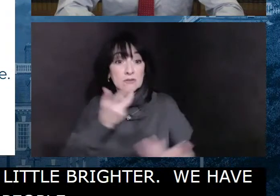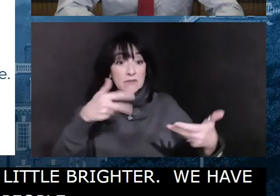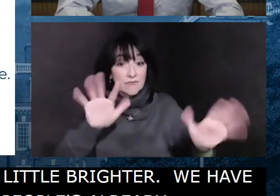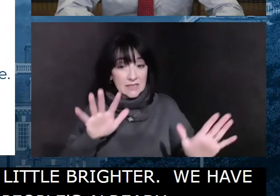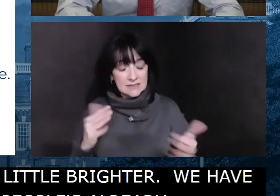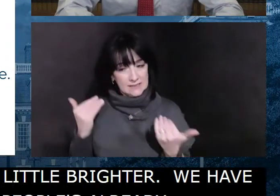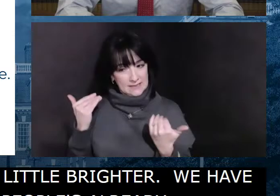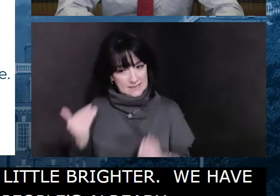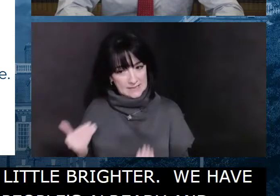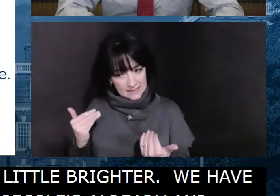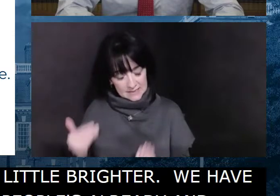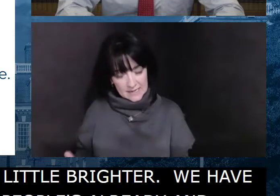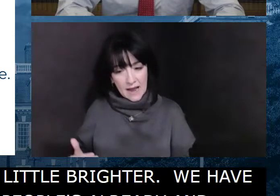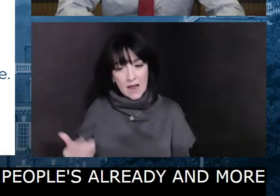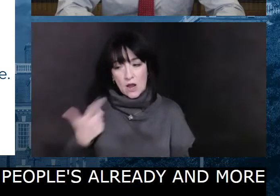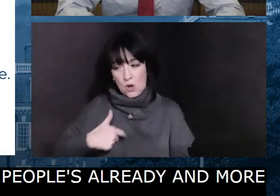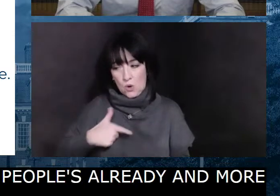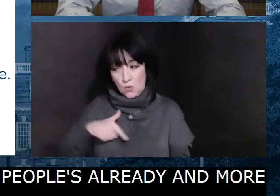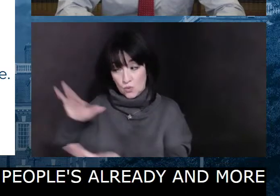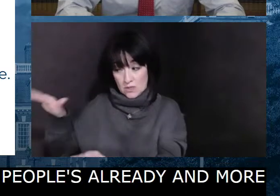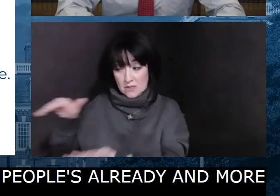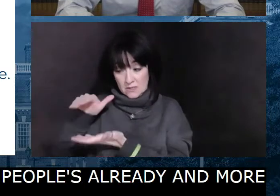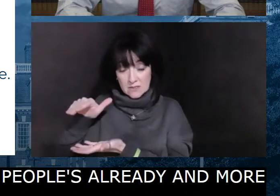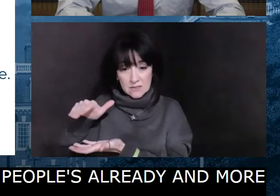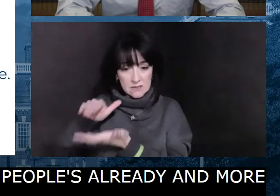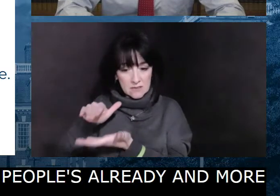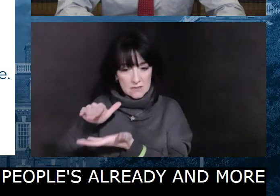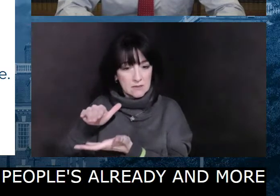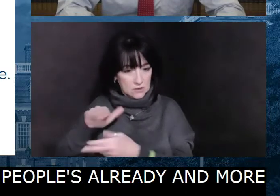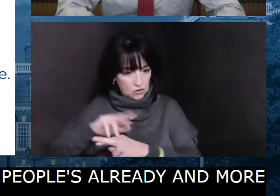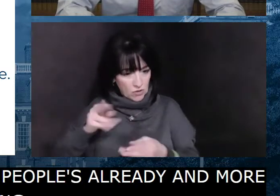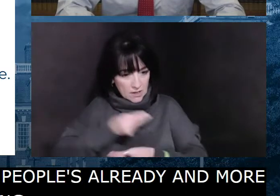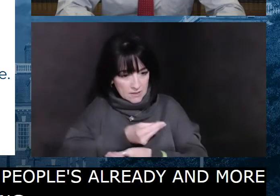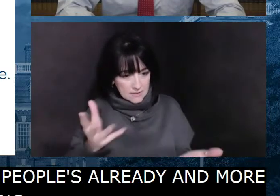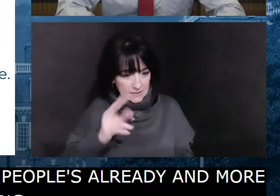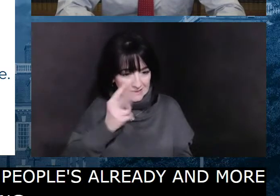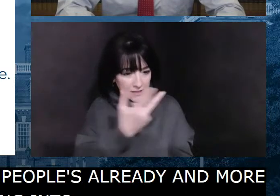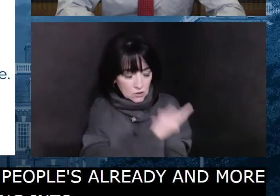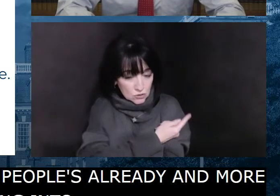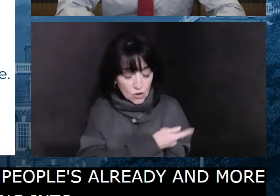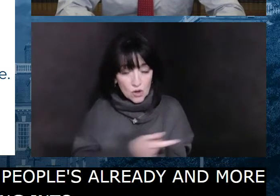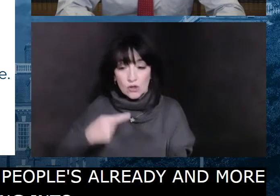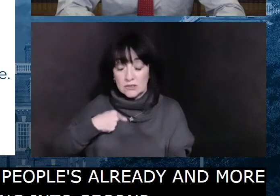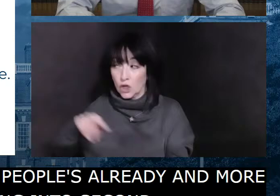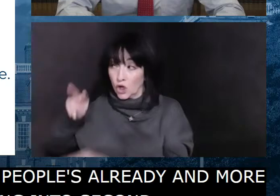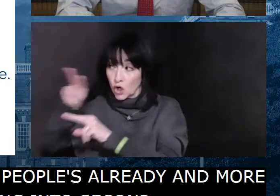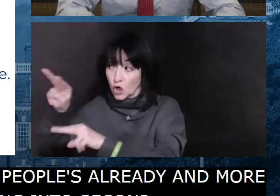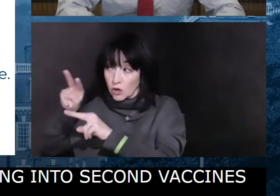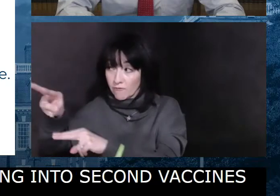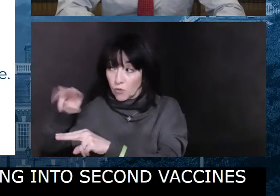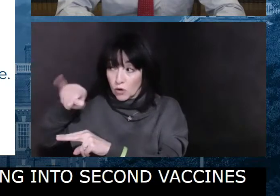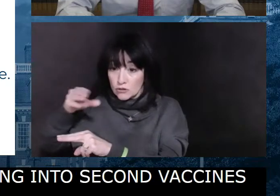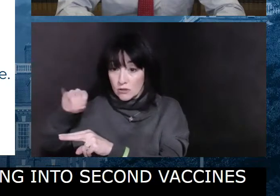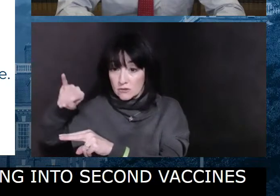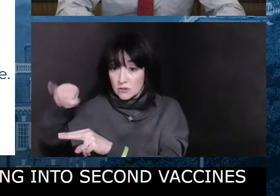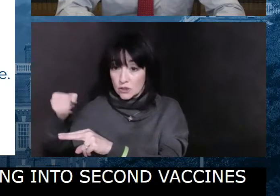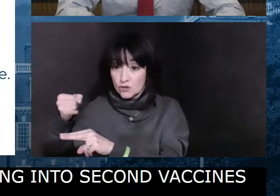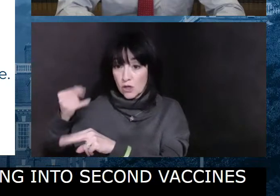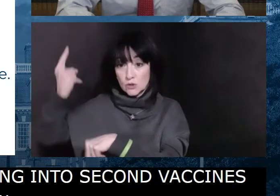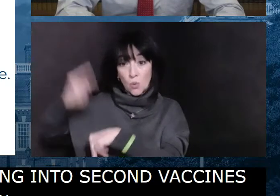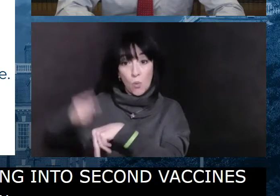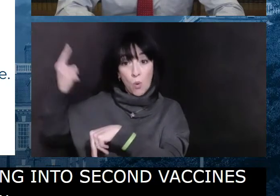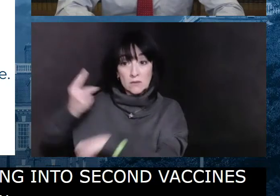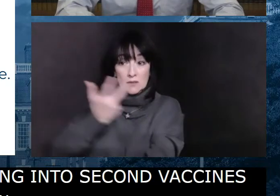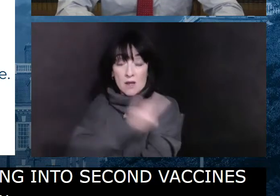second vaccines. We've got Johnson & Johnson single dose vaccine coming hopefully within